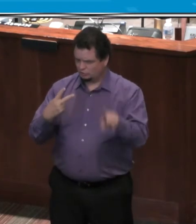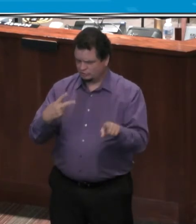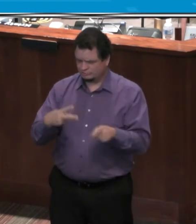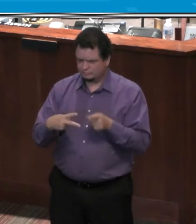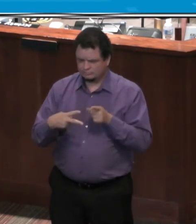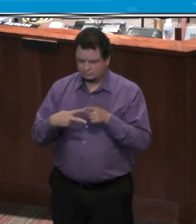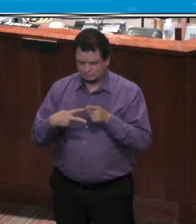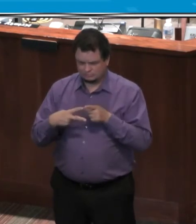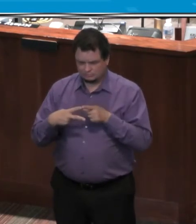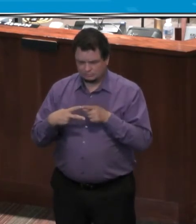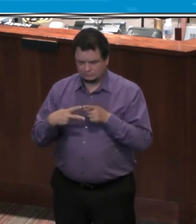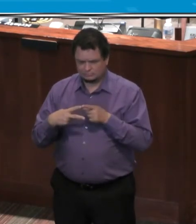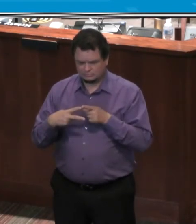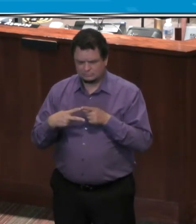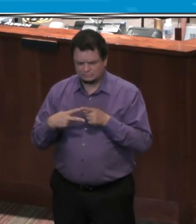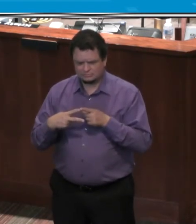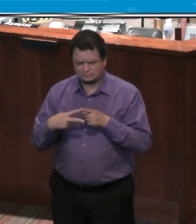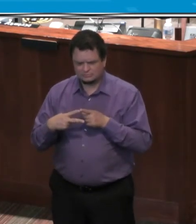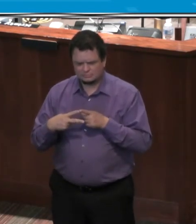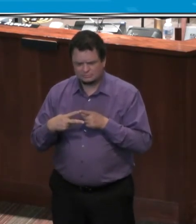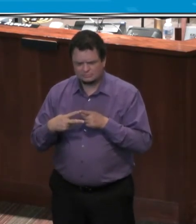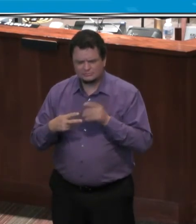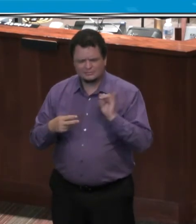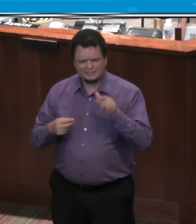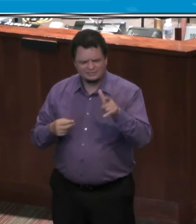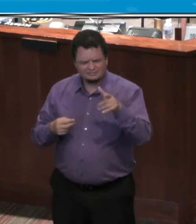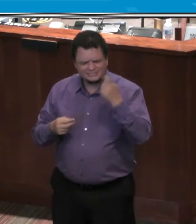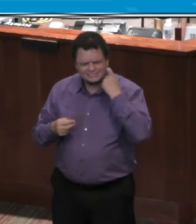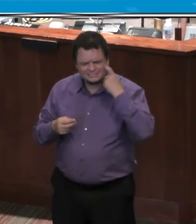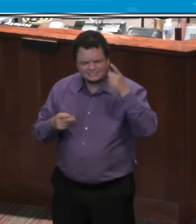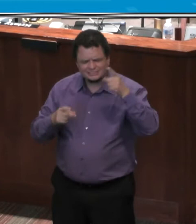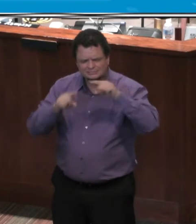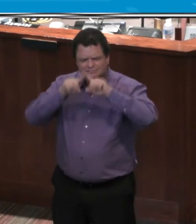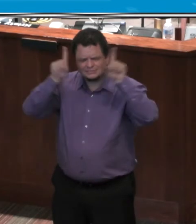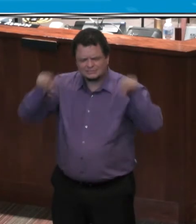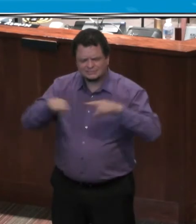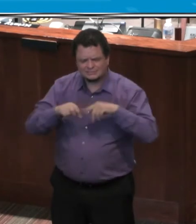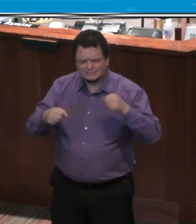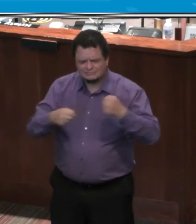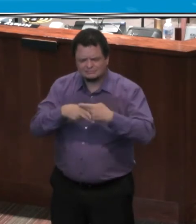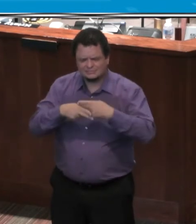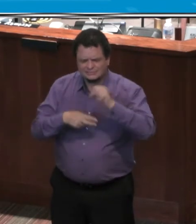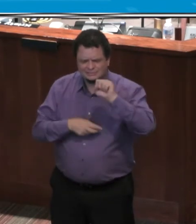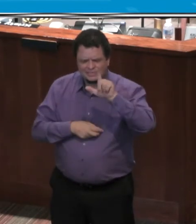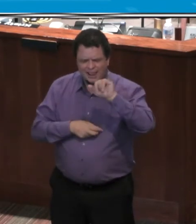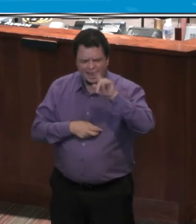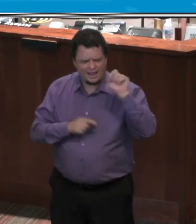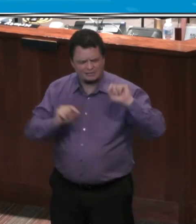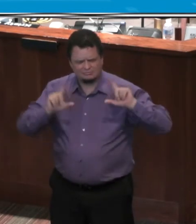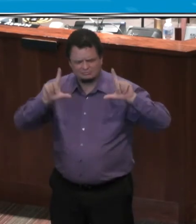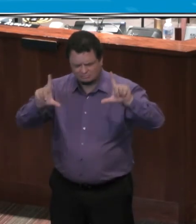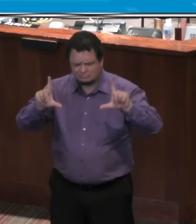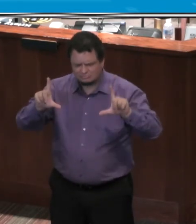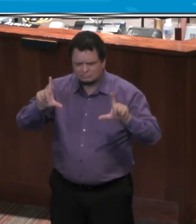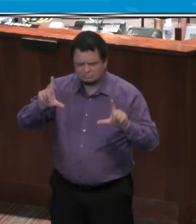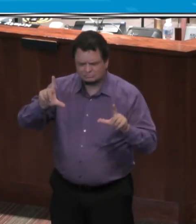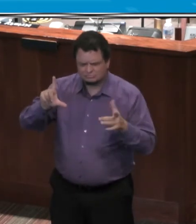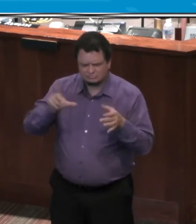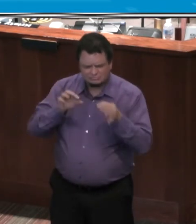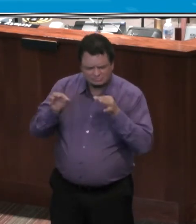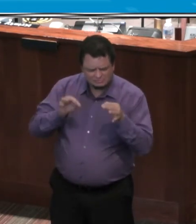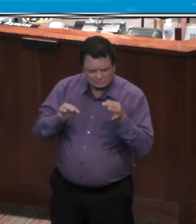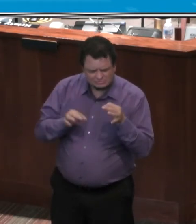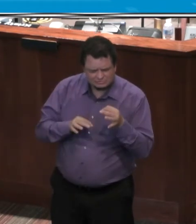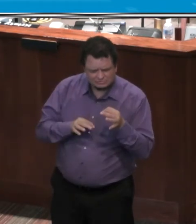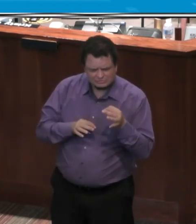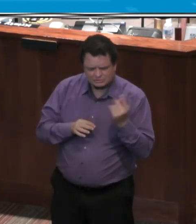the mandatory reporting. And from a school perspective, who's ultimately responsible for that? Is